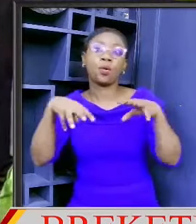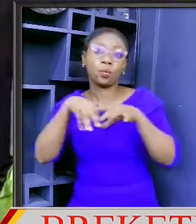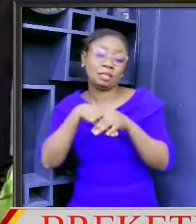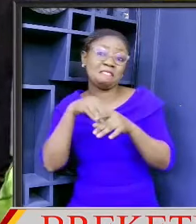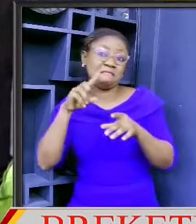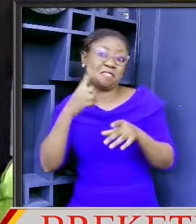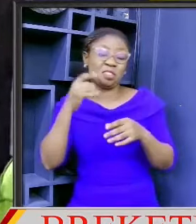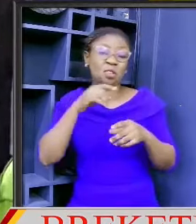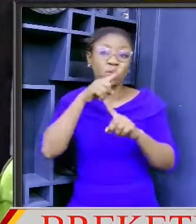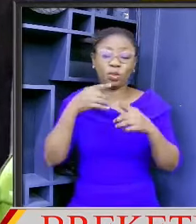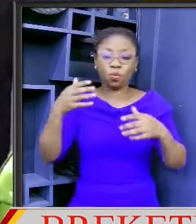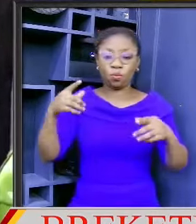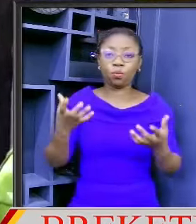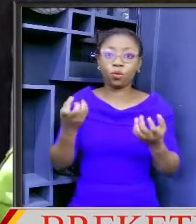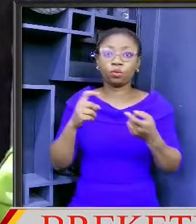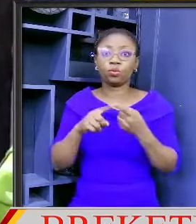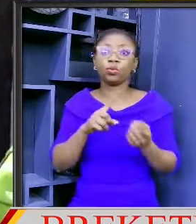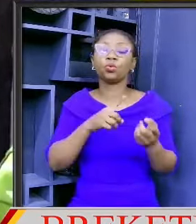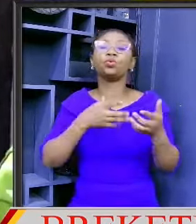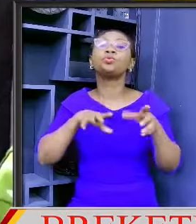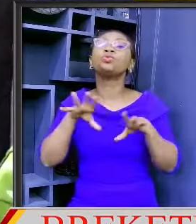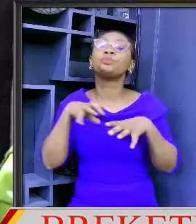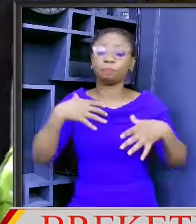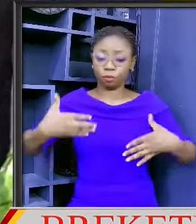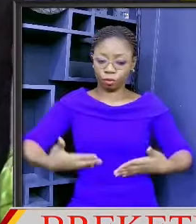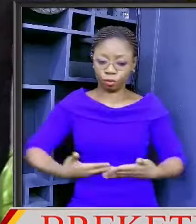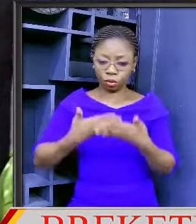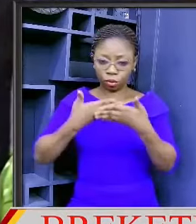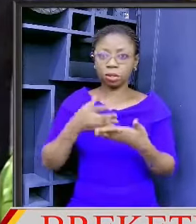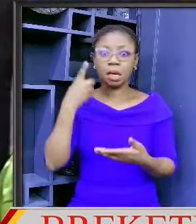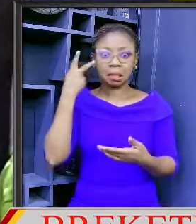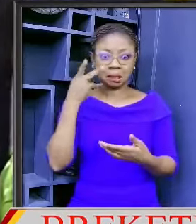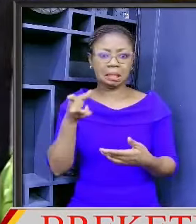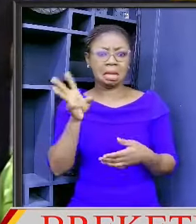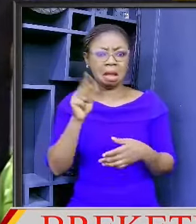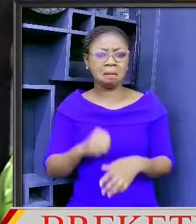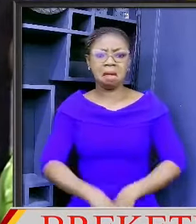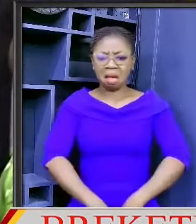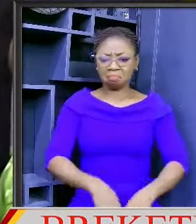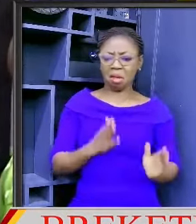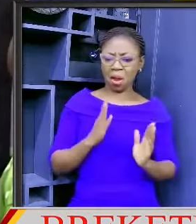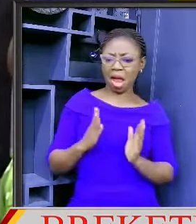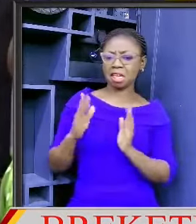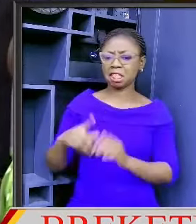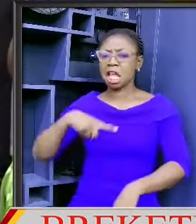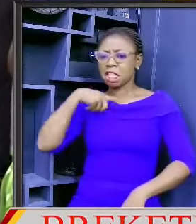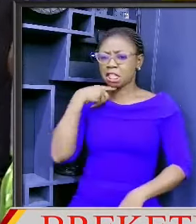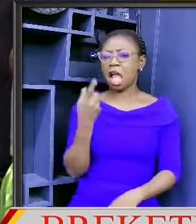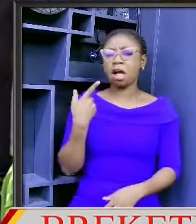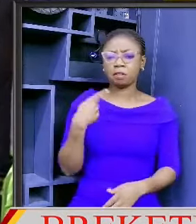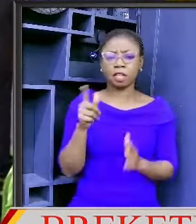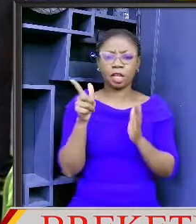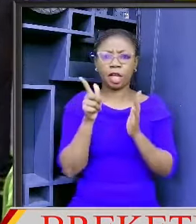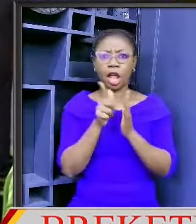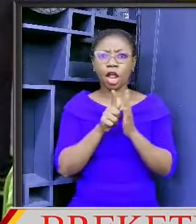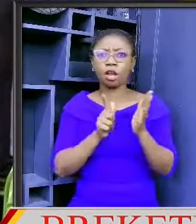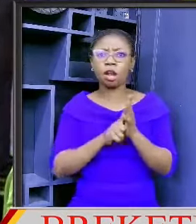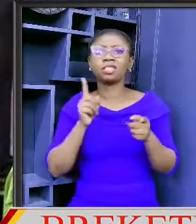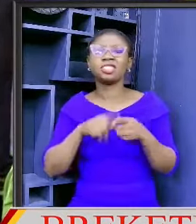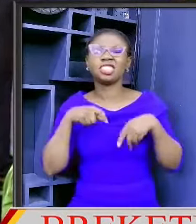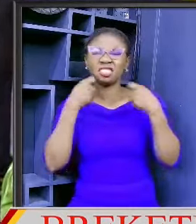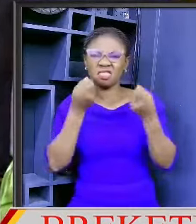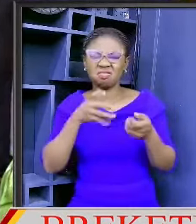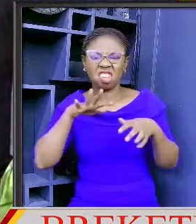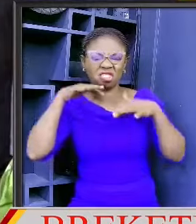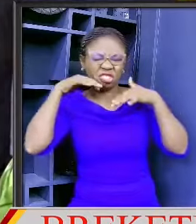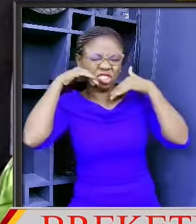do introduction, you go I see them. It. They go arrange. I receive it. Tell the in-law to give them. Now shame go